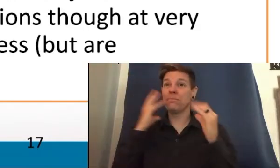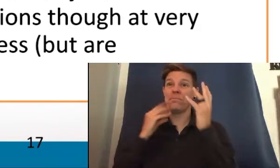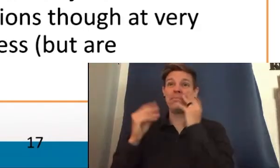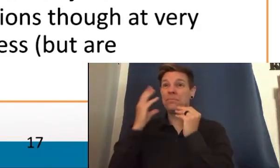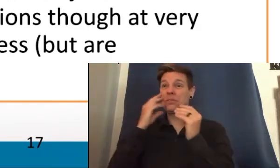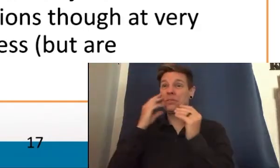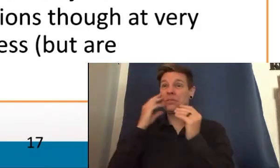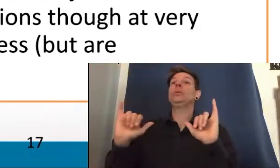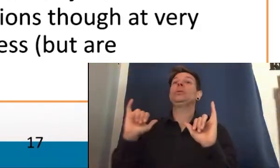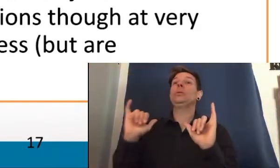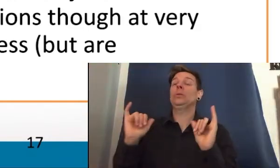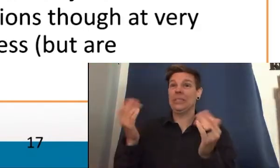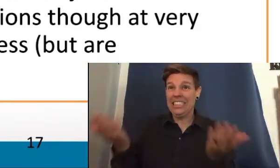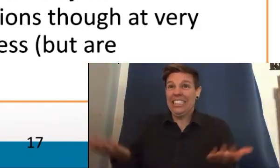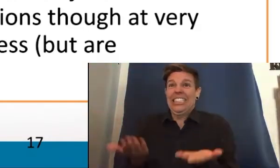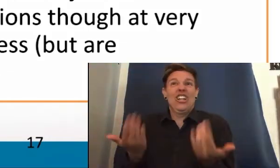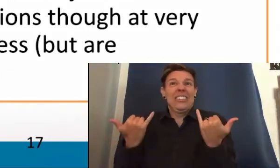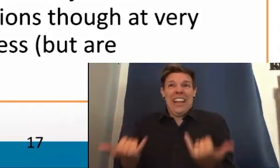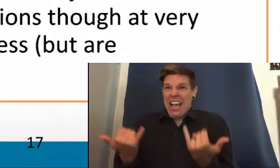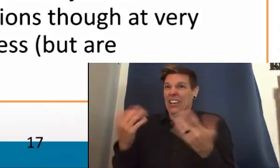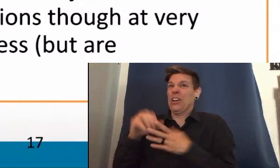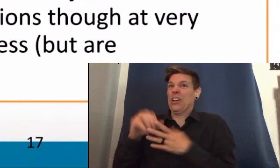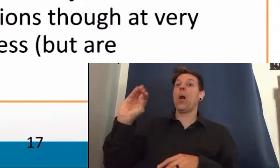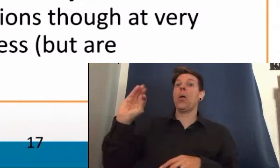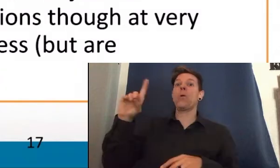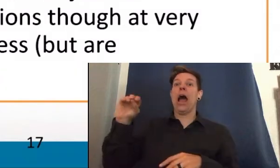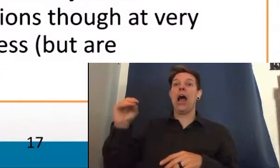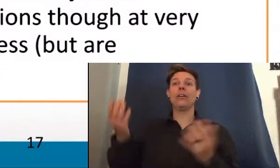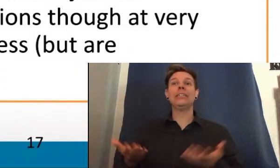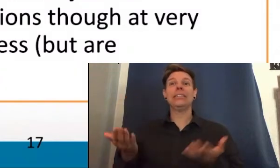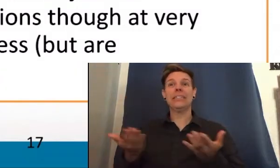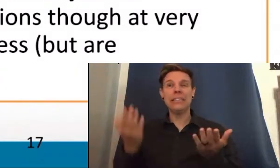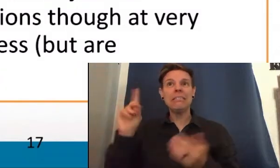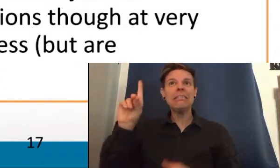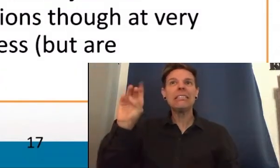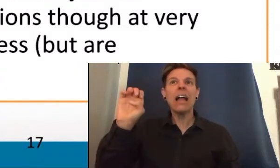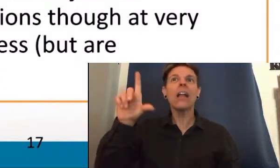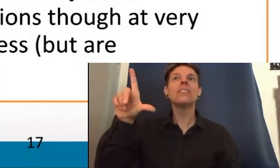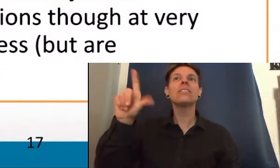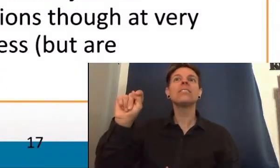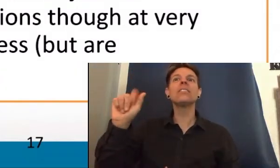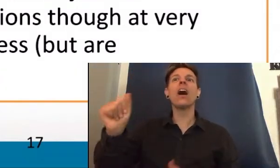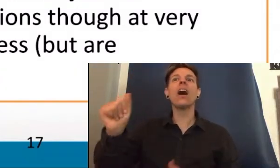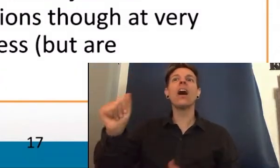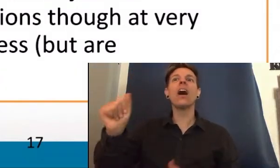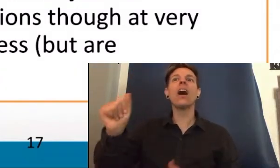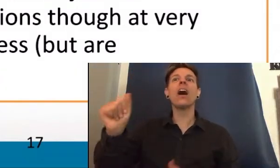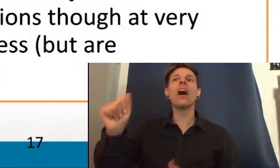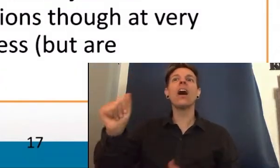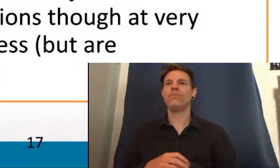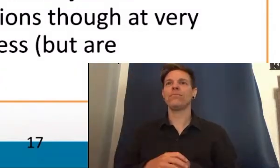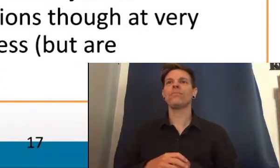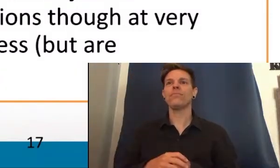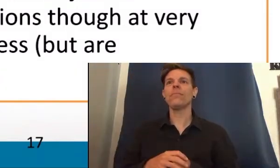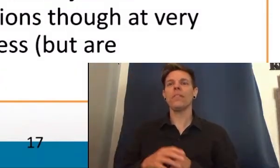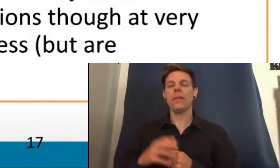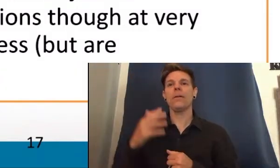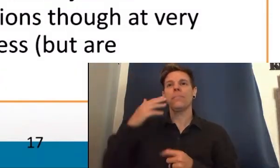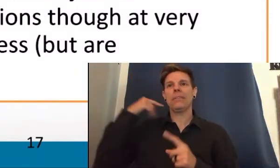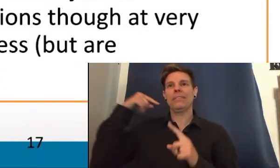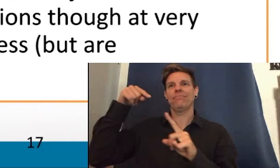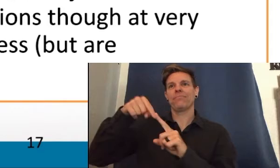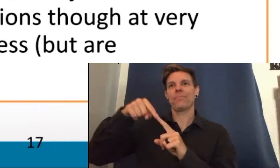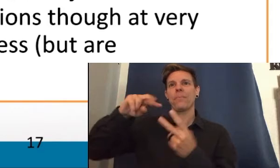it's important to note that how do we know it's Delta? Well, we know it's Delta because we sequence specimens. So when we get specimens,